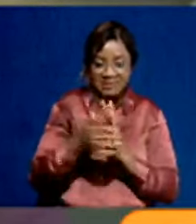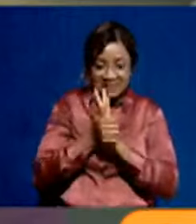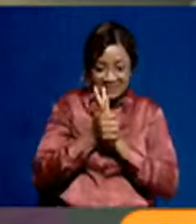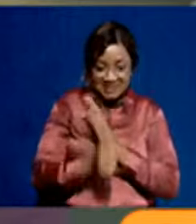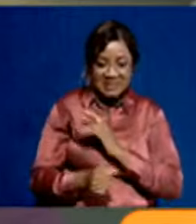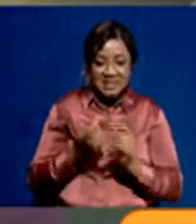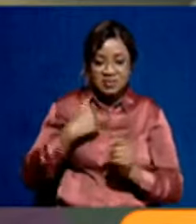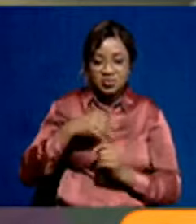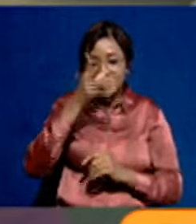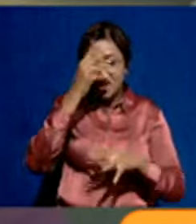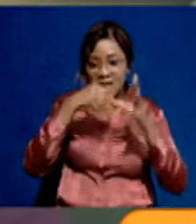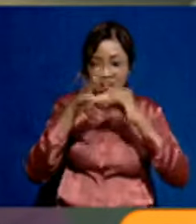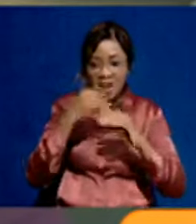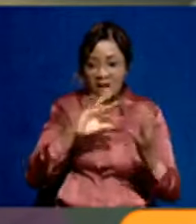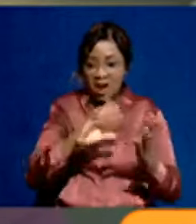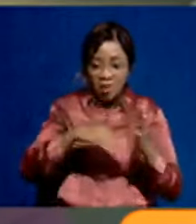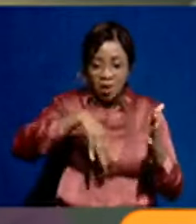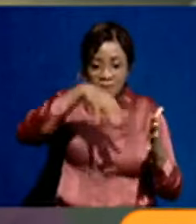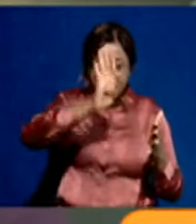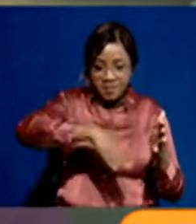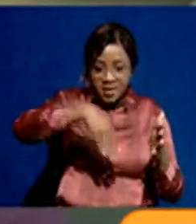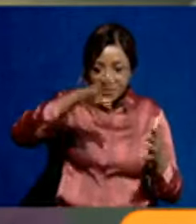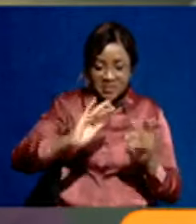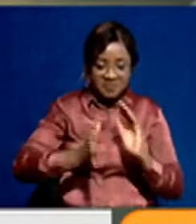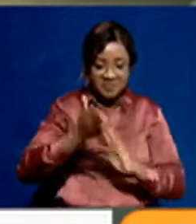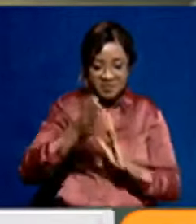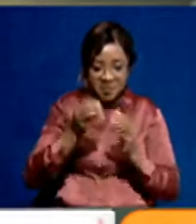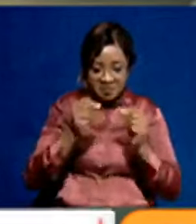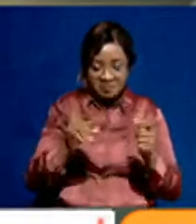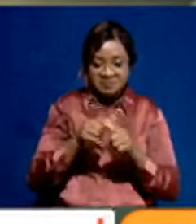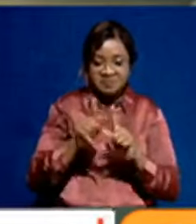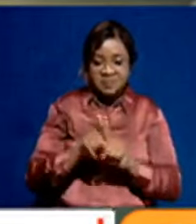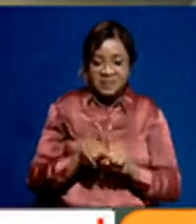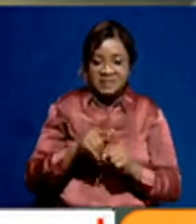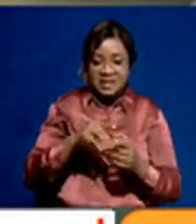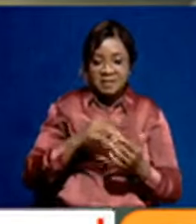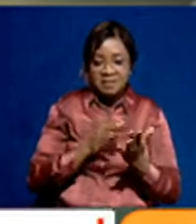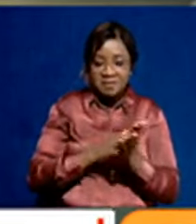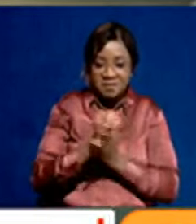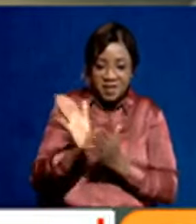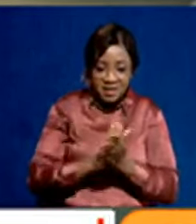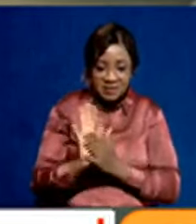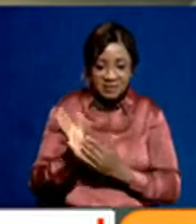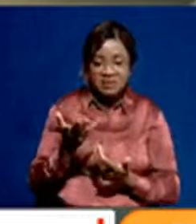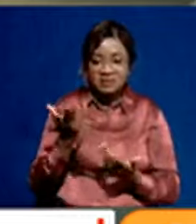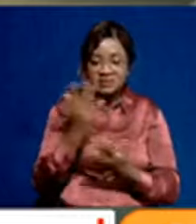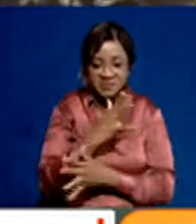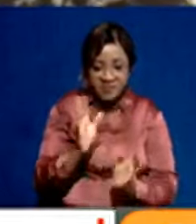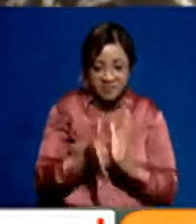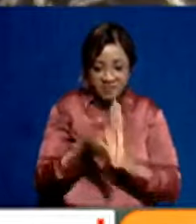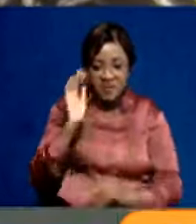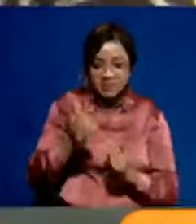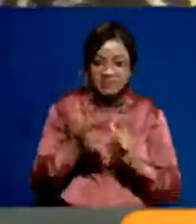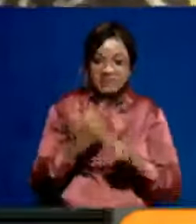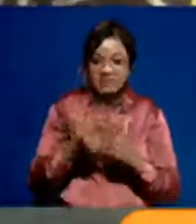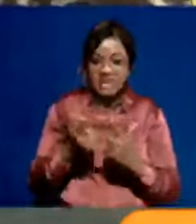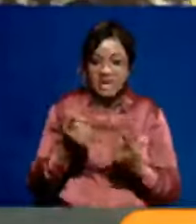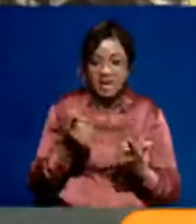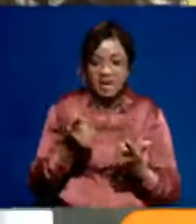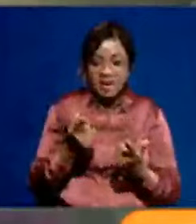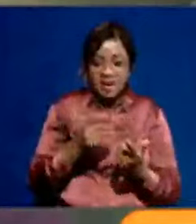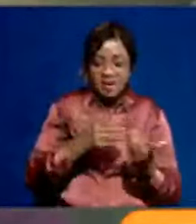very fast. That is painting very fast. Of course, tulifanya printing, tukakuja maneno ya pattern work. We